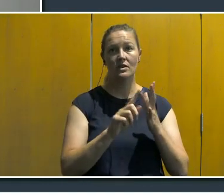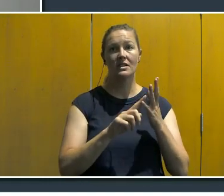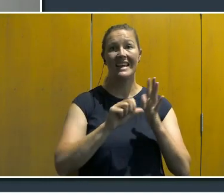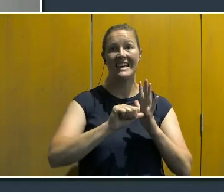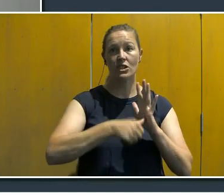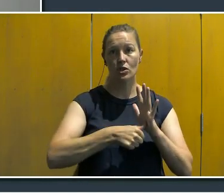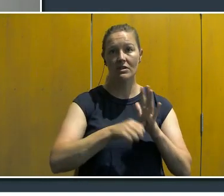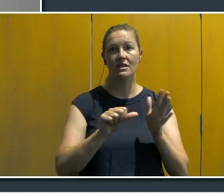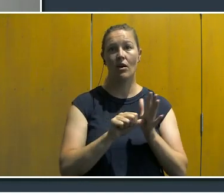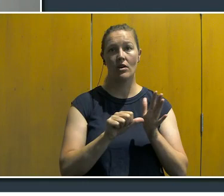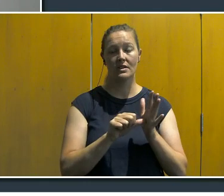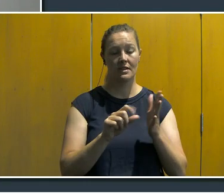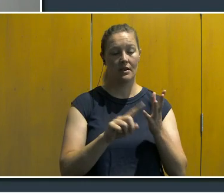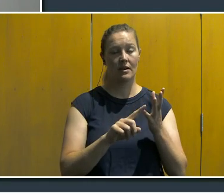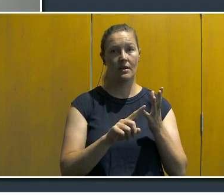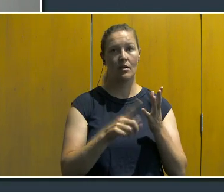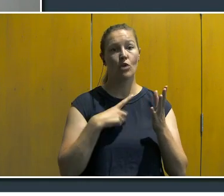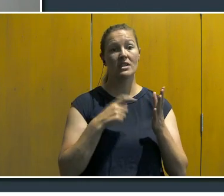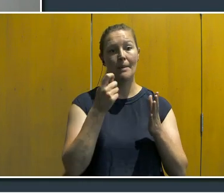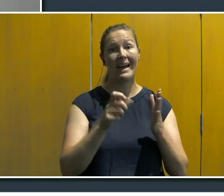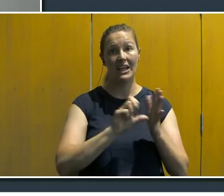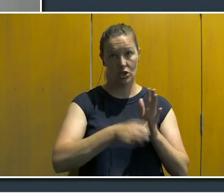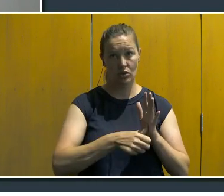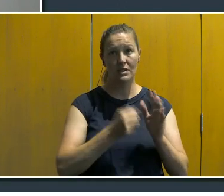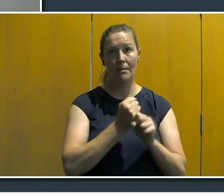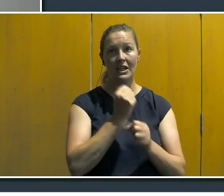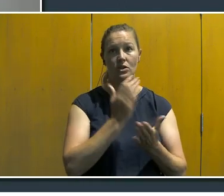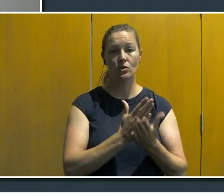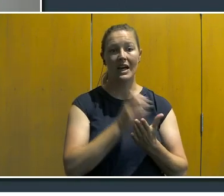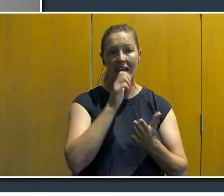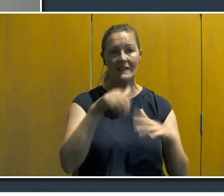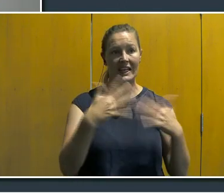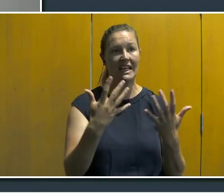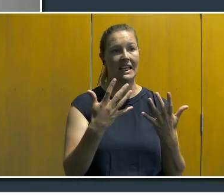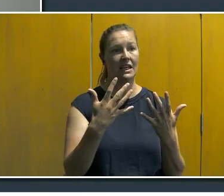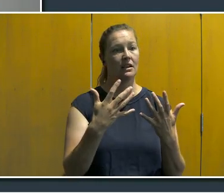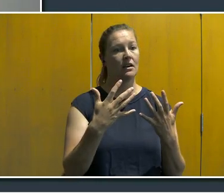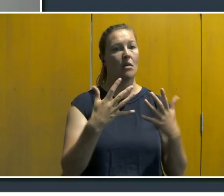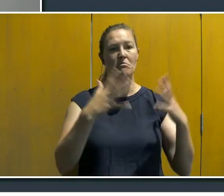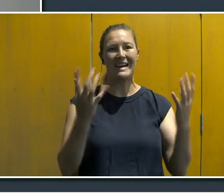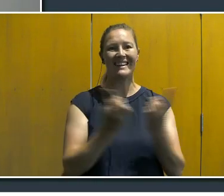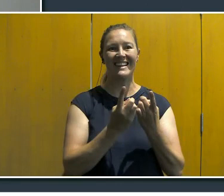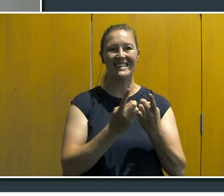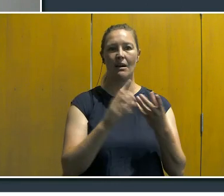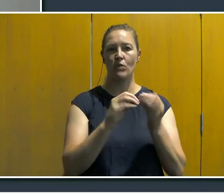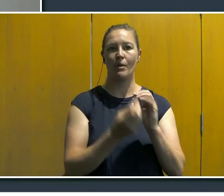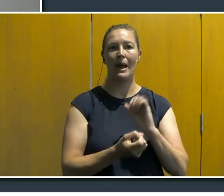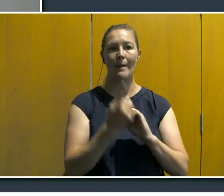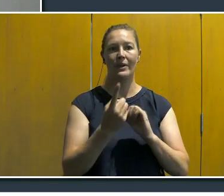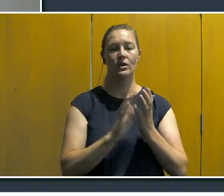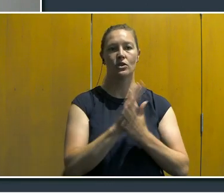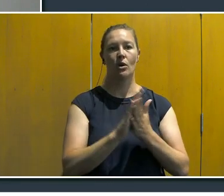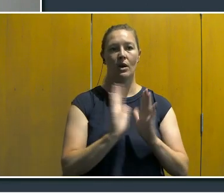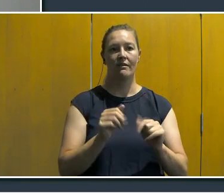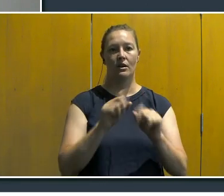insurance costs, because I pay insurance to make sure that if any of the major items fail, that I don't get hit